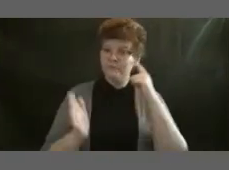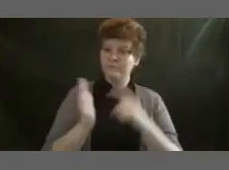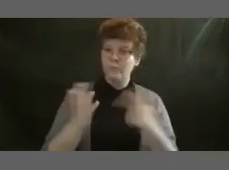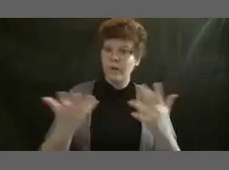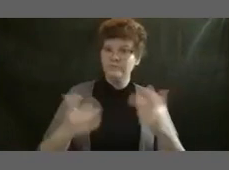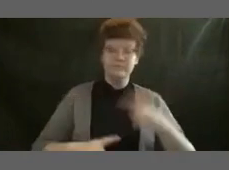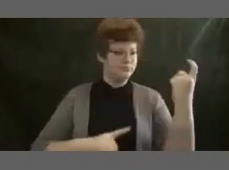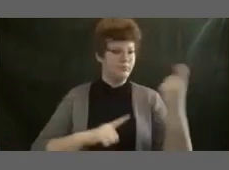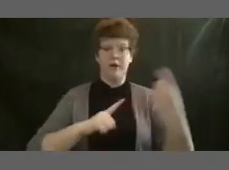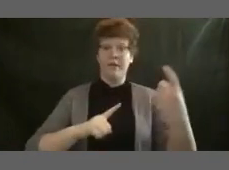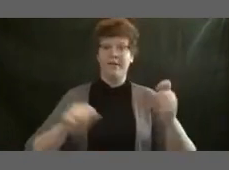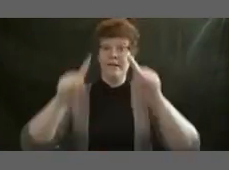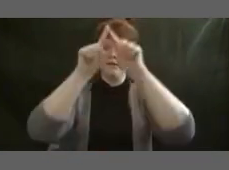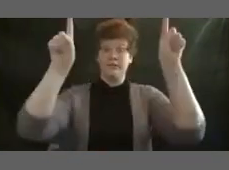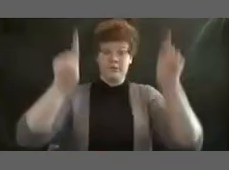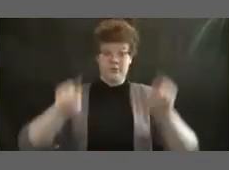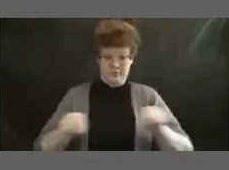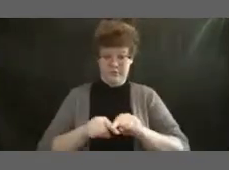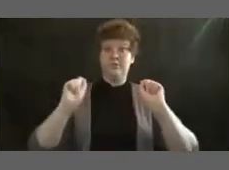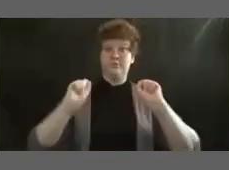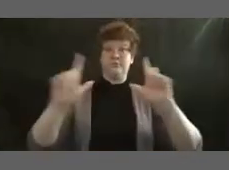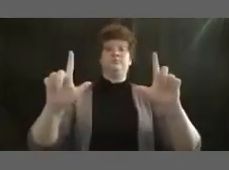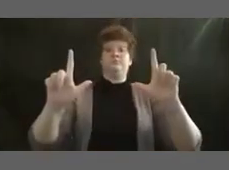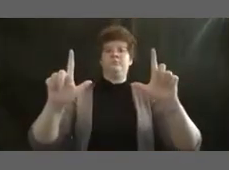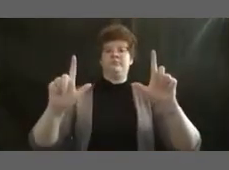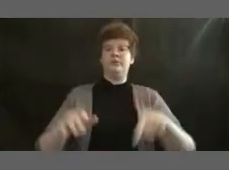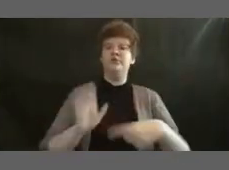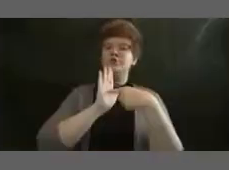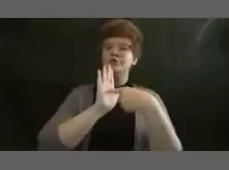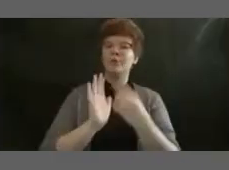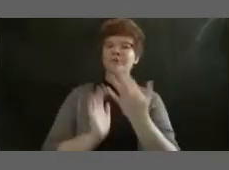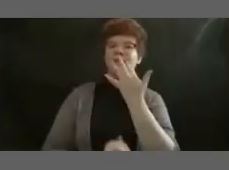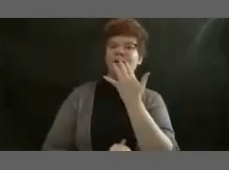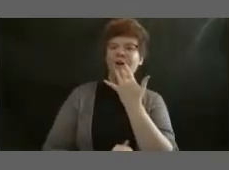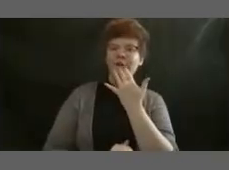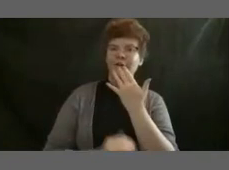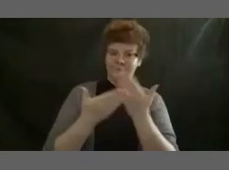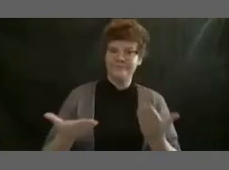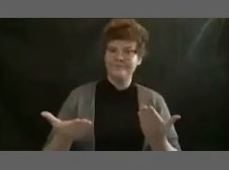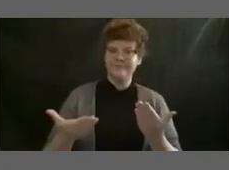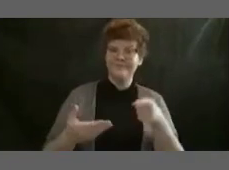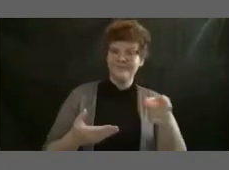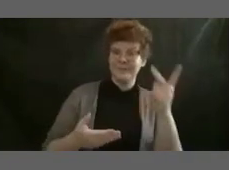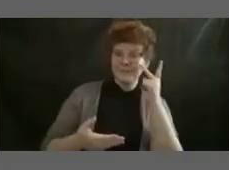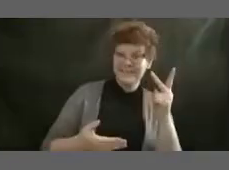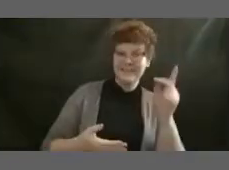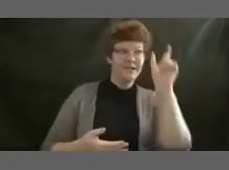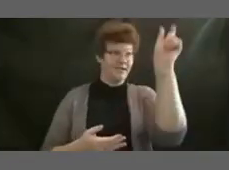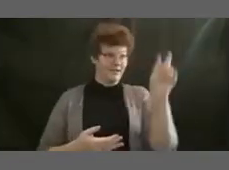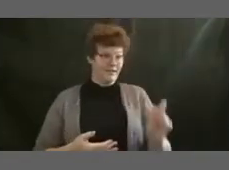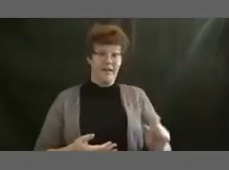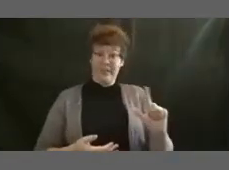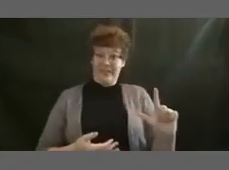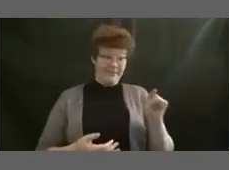makes visible its color attributes. And we have, you know, a red fill right now, and we have a white